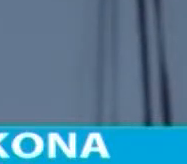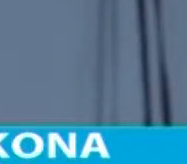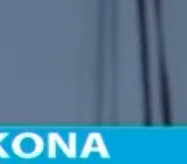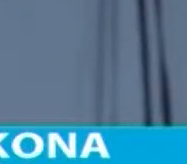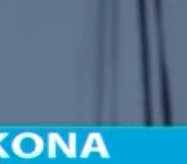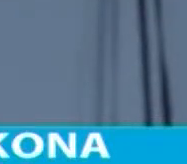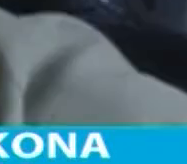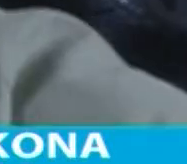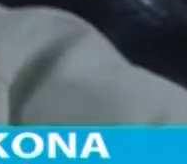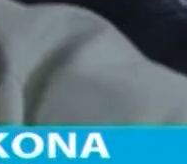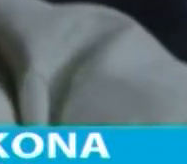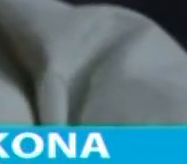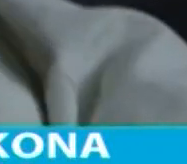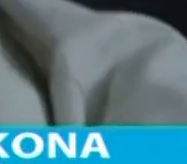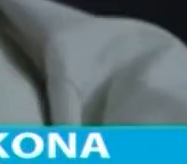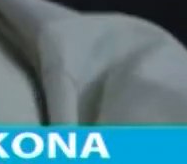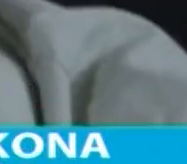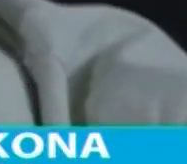trail.